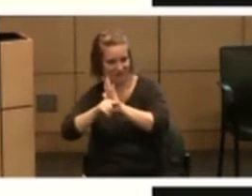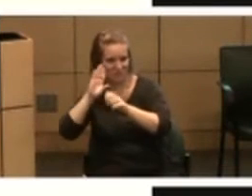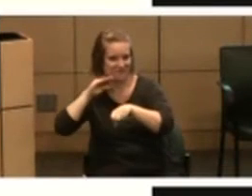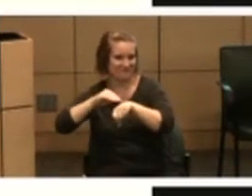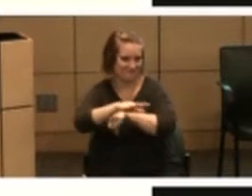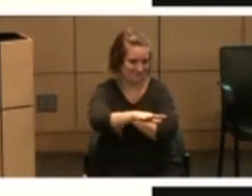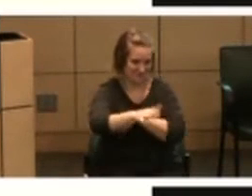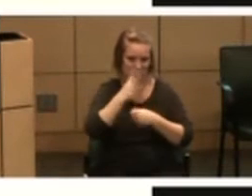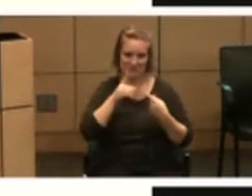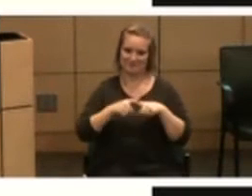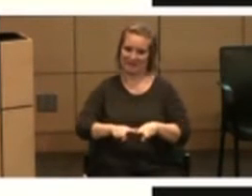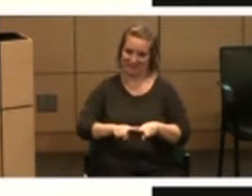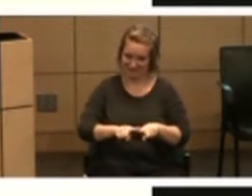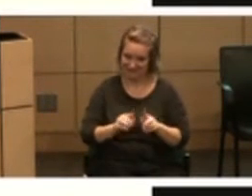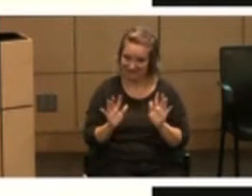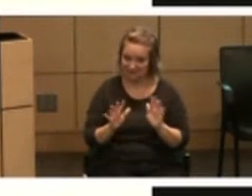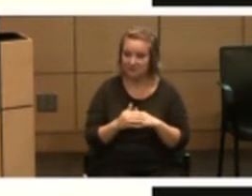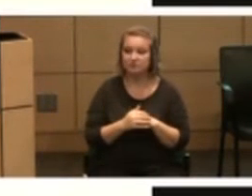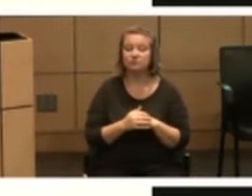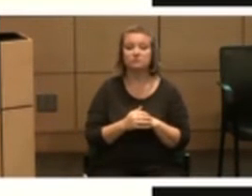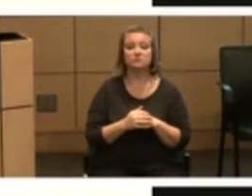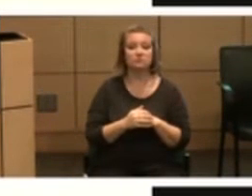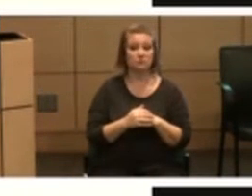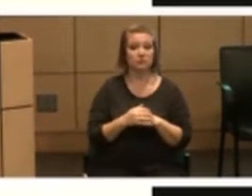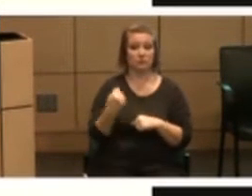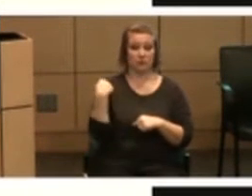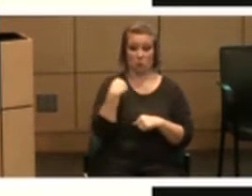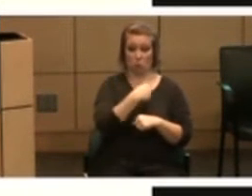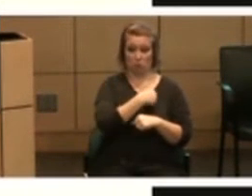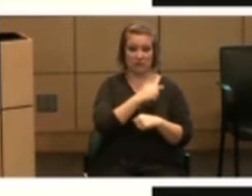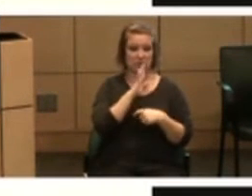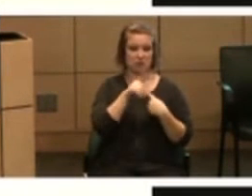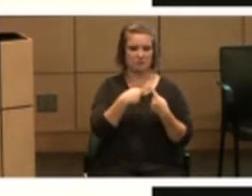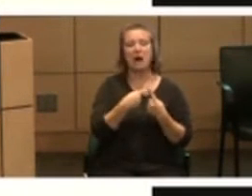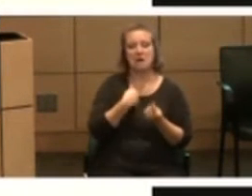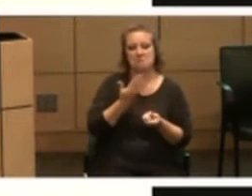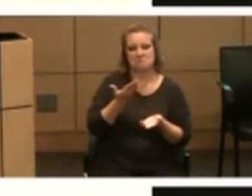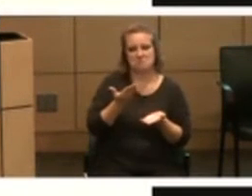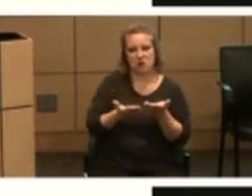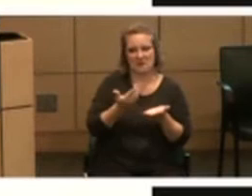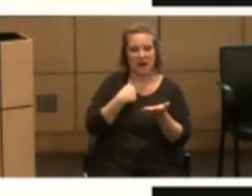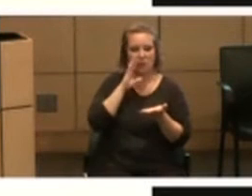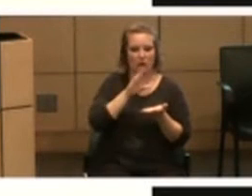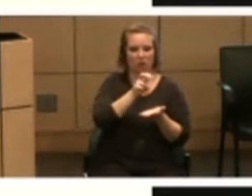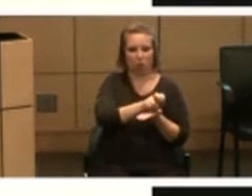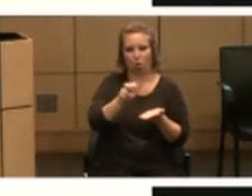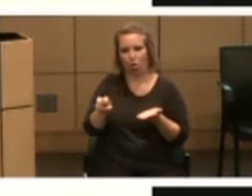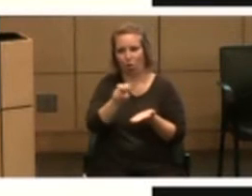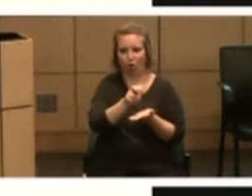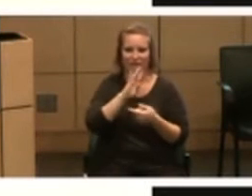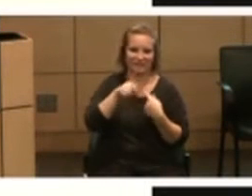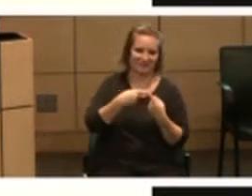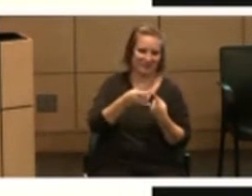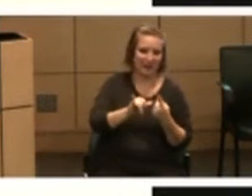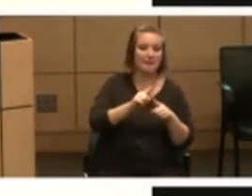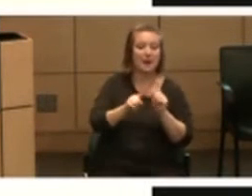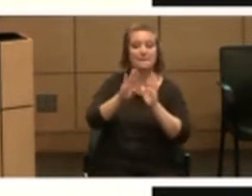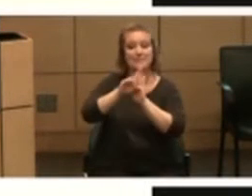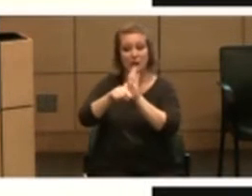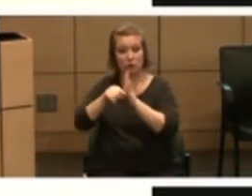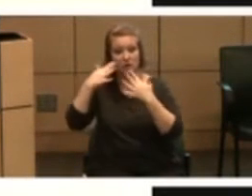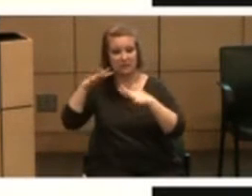So, and one of the things we talk about, and I'll probably switch back and forth a little bit, but we often talk about these background sounds